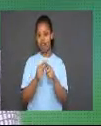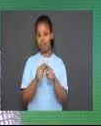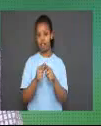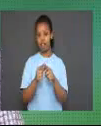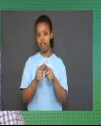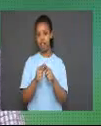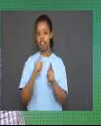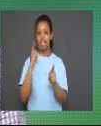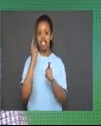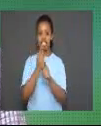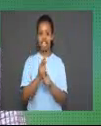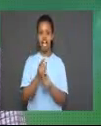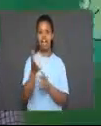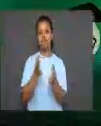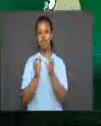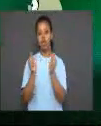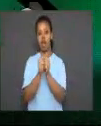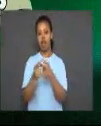with the correct definition.